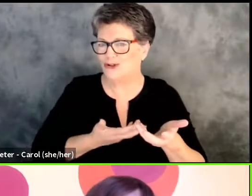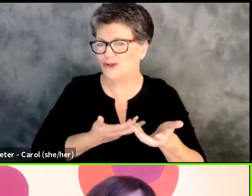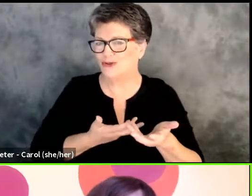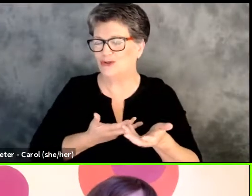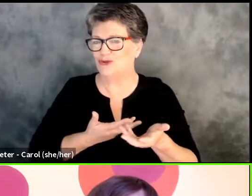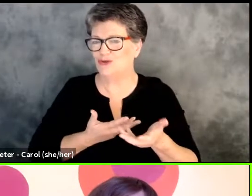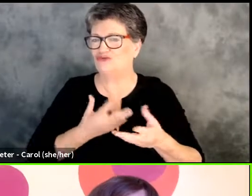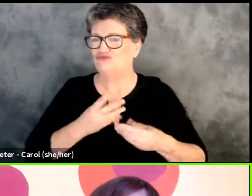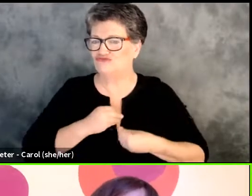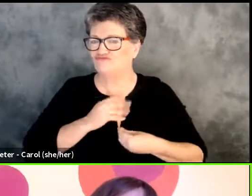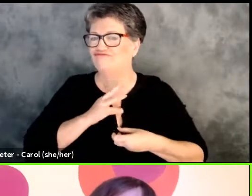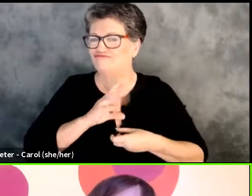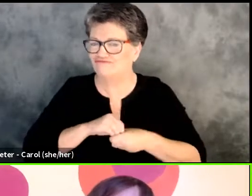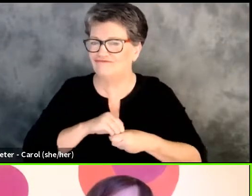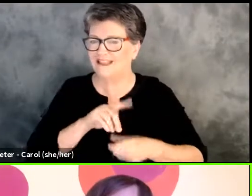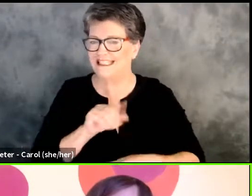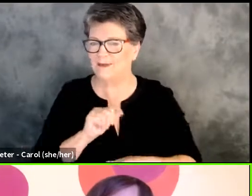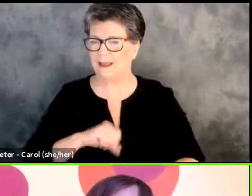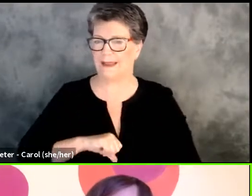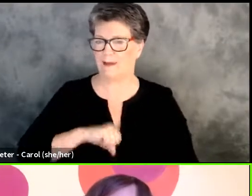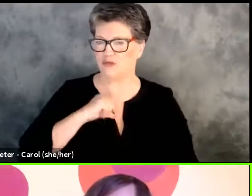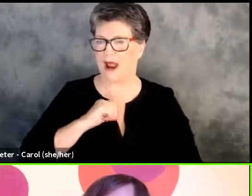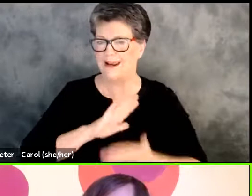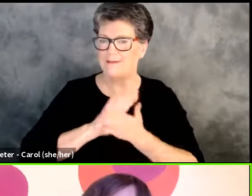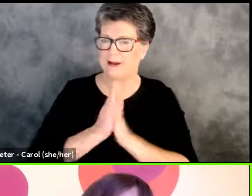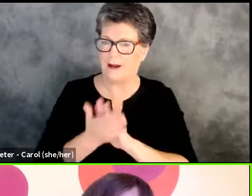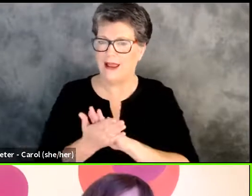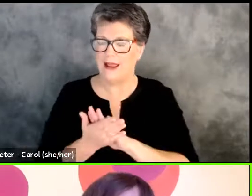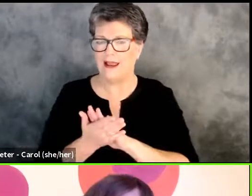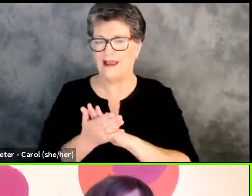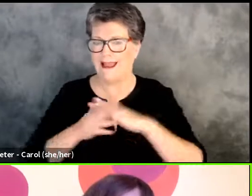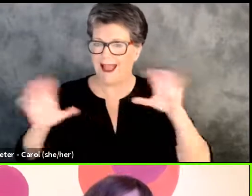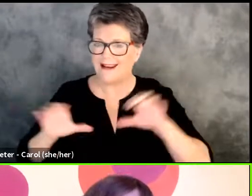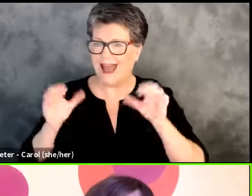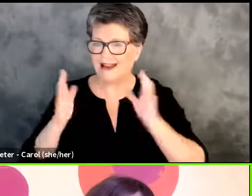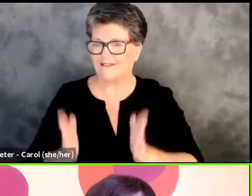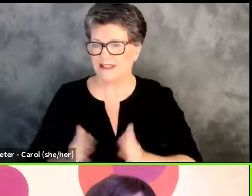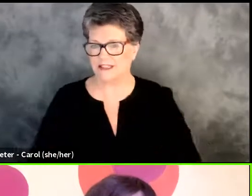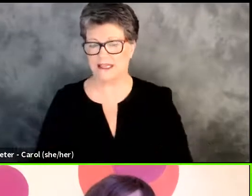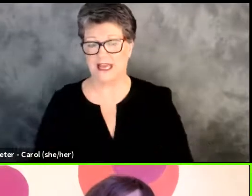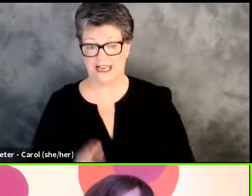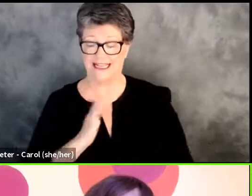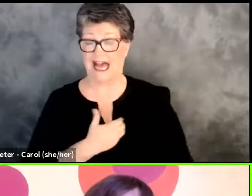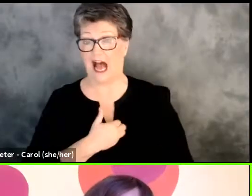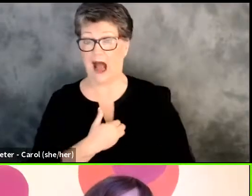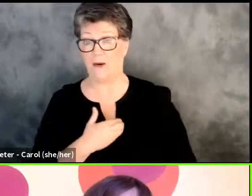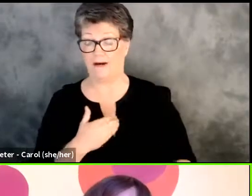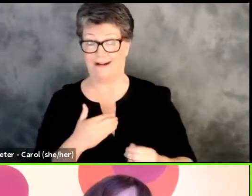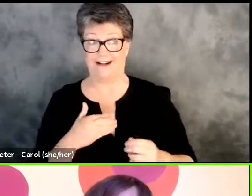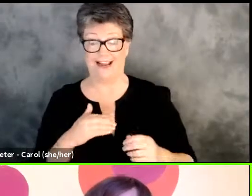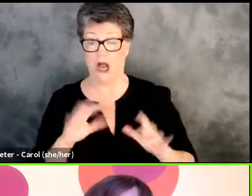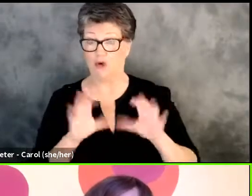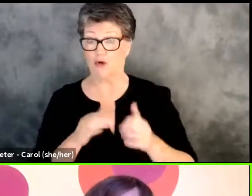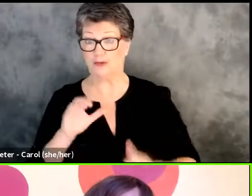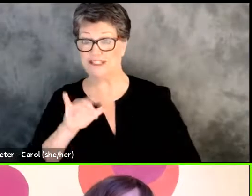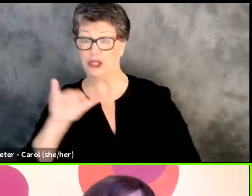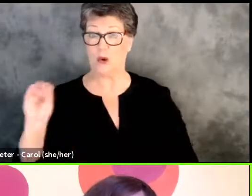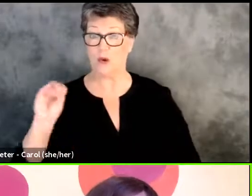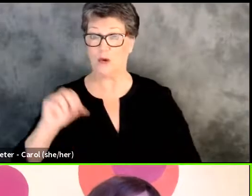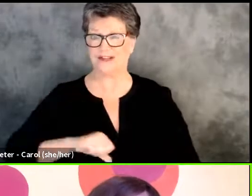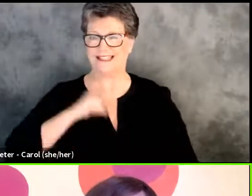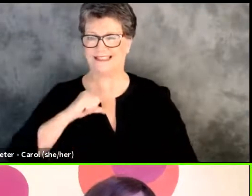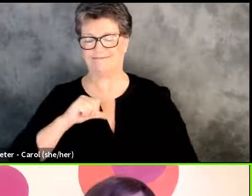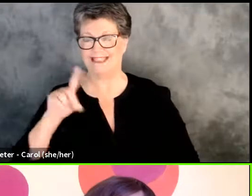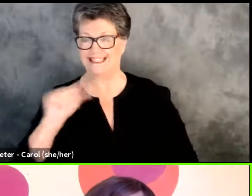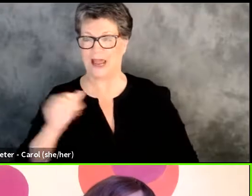embracing disability pride and becoming an activist? Because our group is Yo Disabled and Proud. So like what